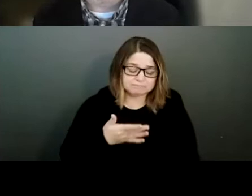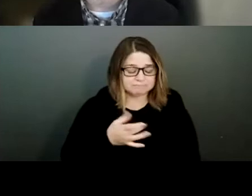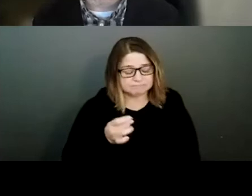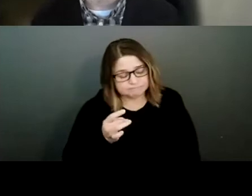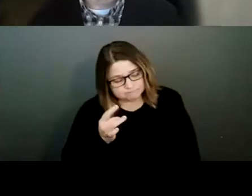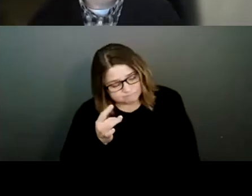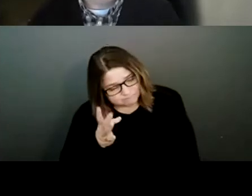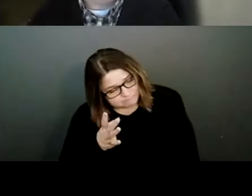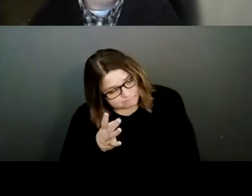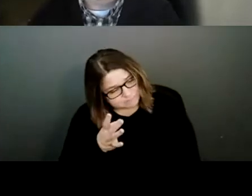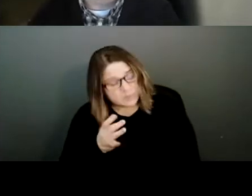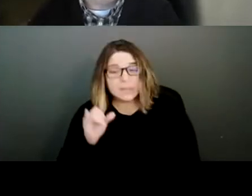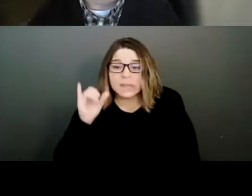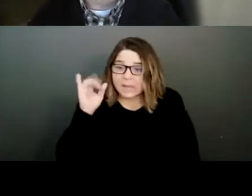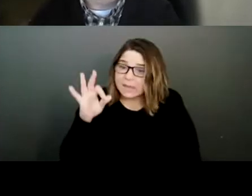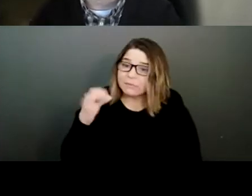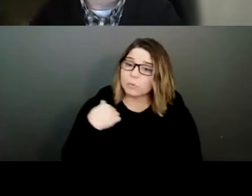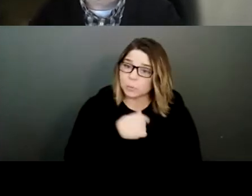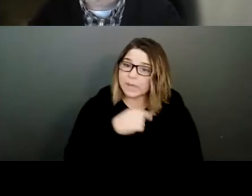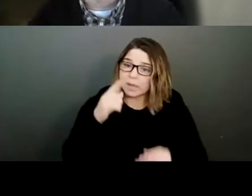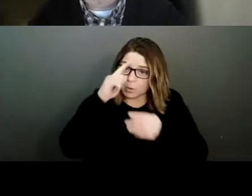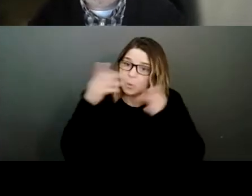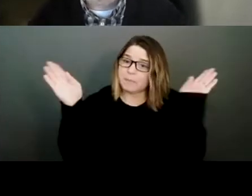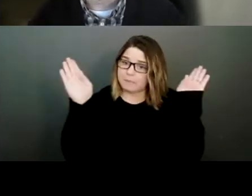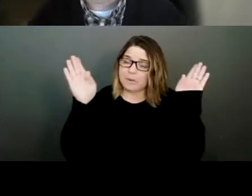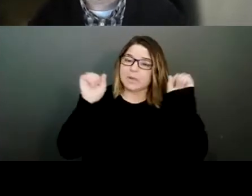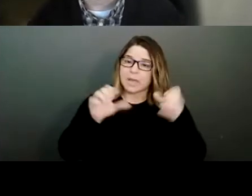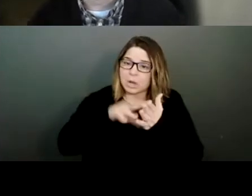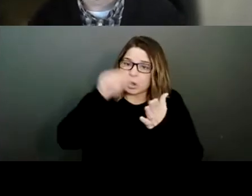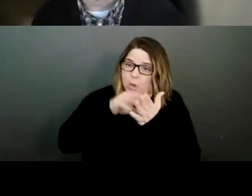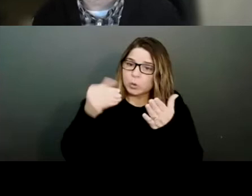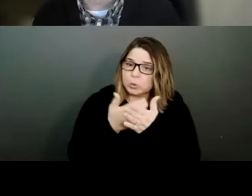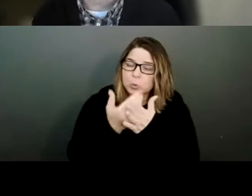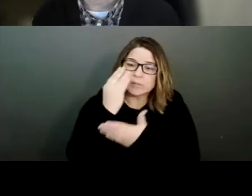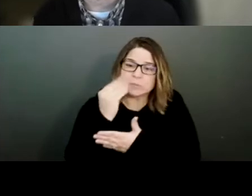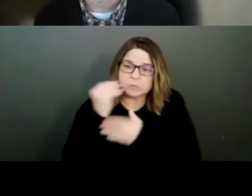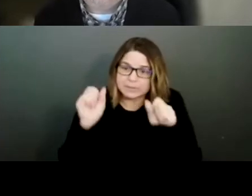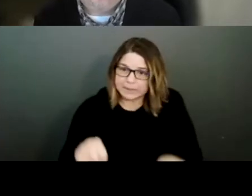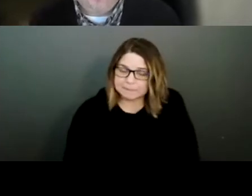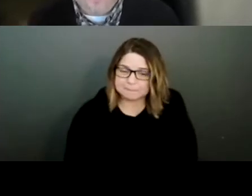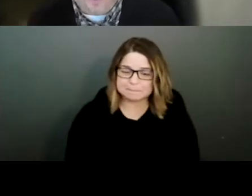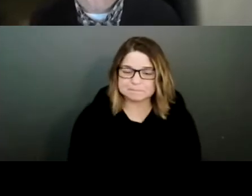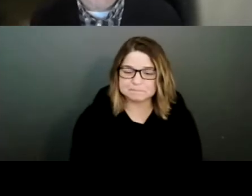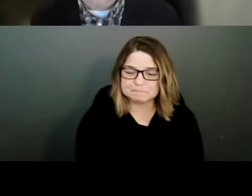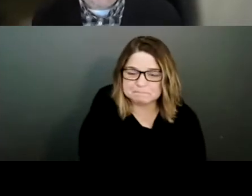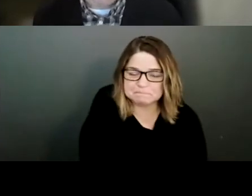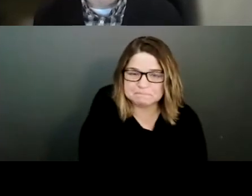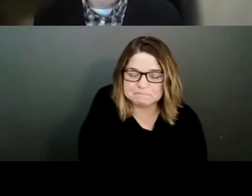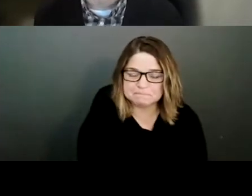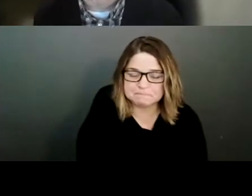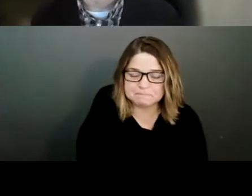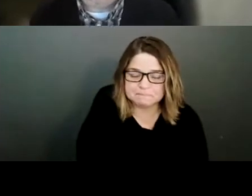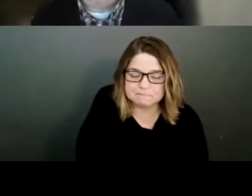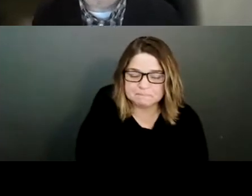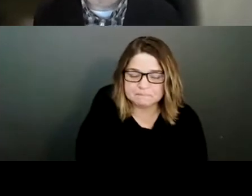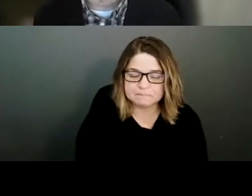can open up to new learnings and experiences. Next slide, please, Tia. I wanted to end with one